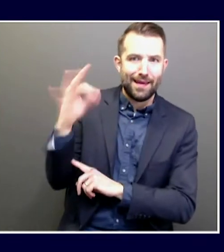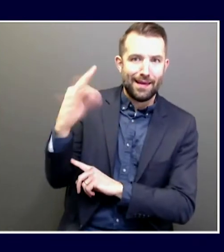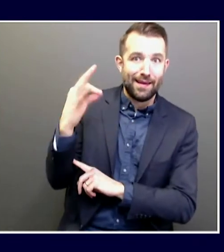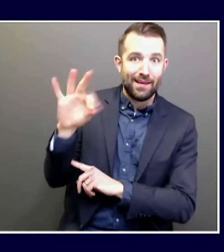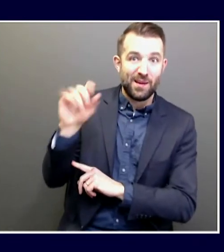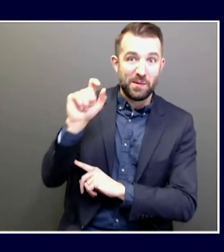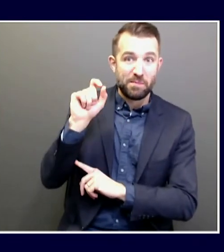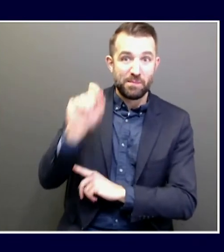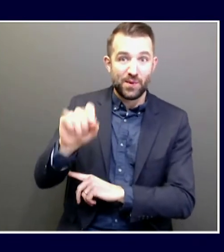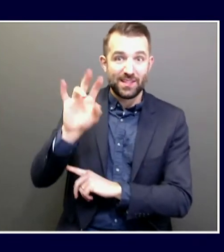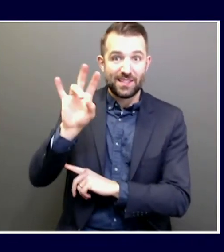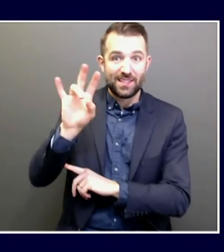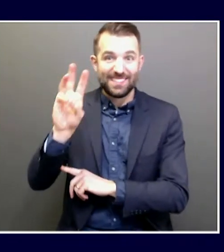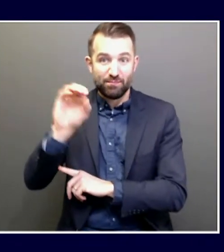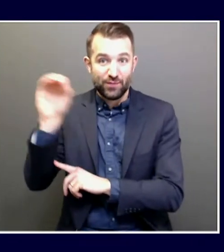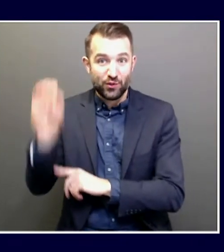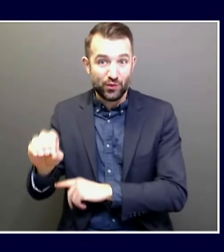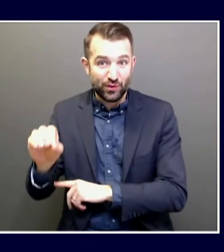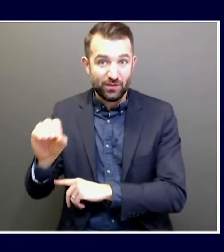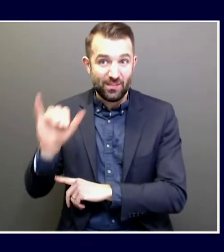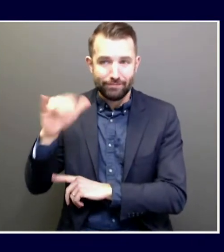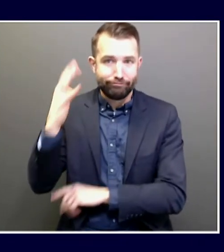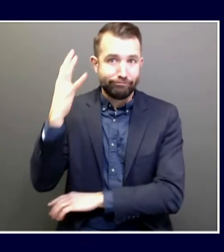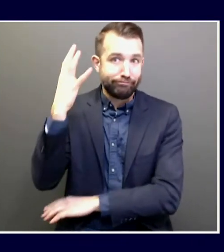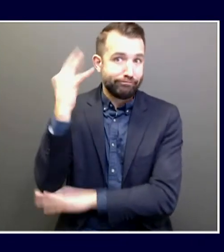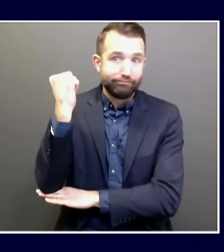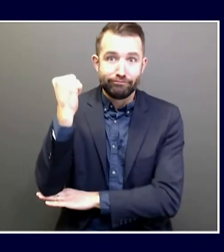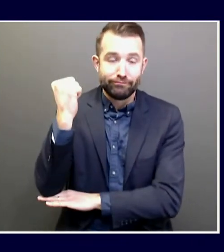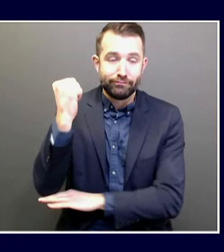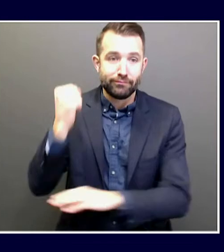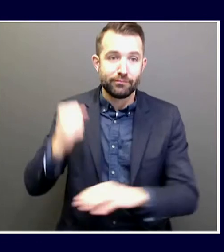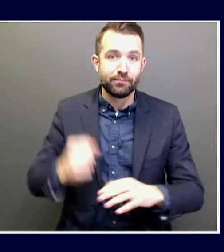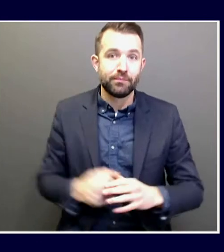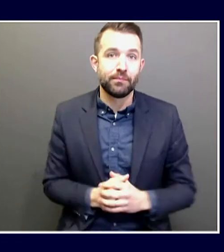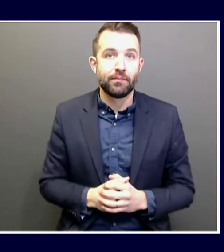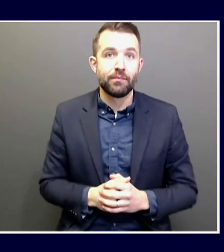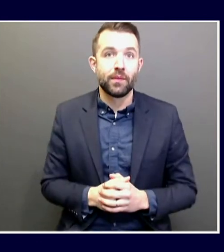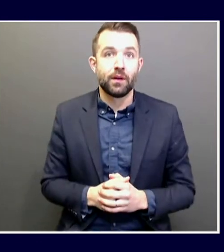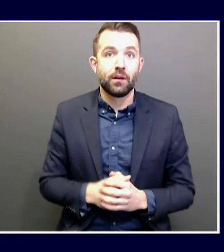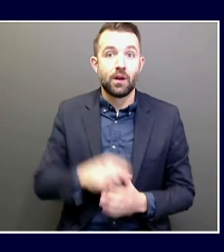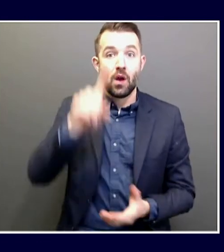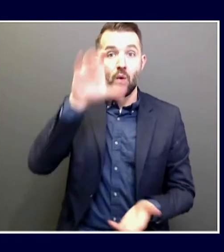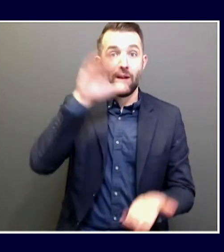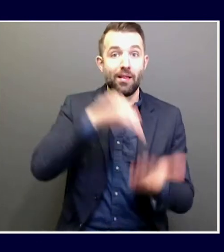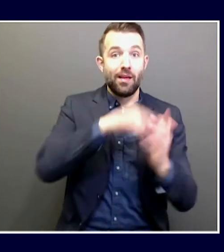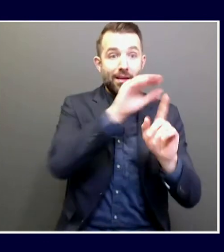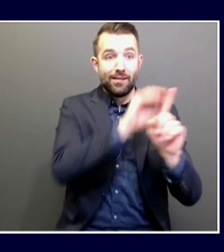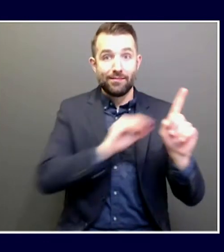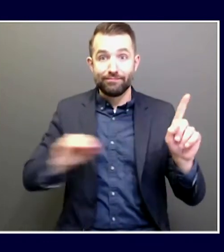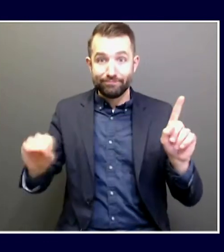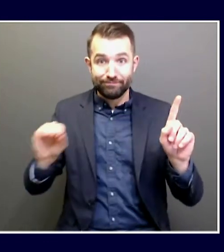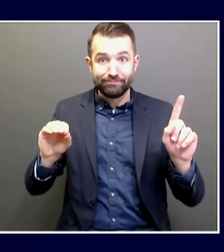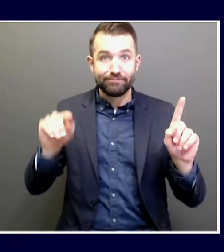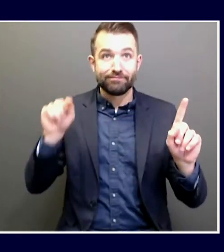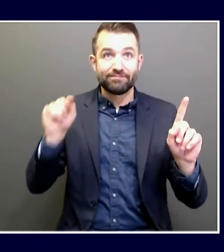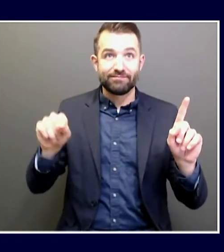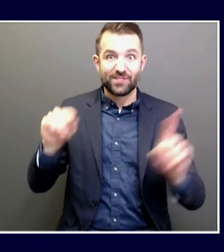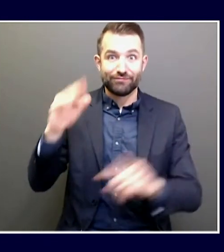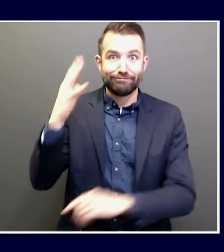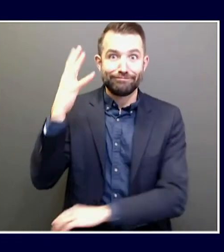19.76%. And it comes at a time when our PCR testing volume has also reached a high